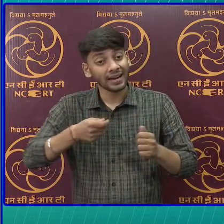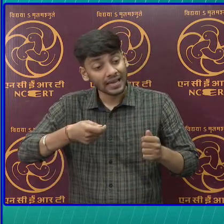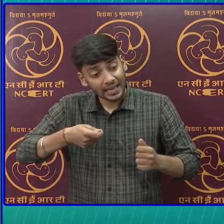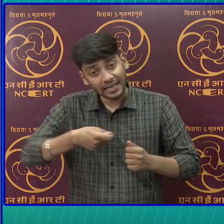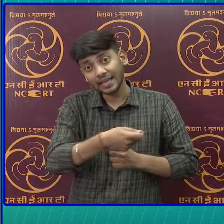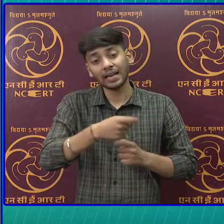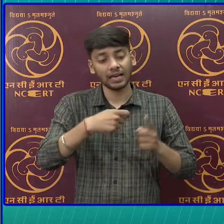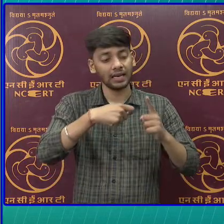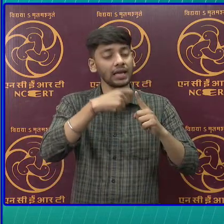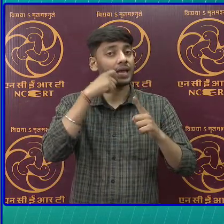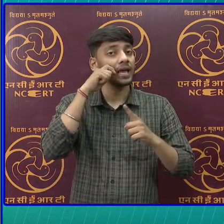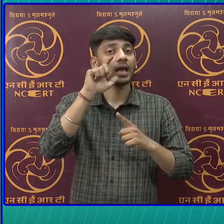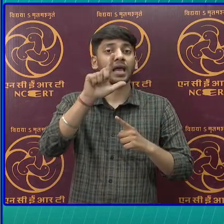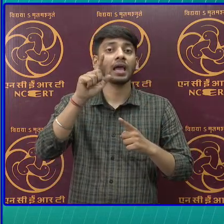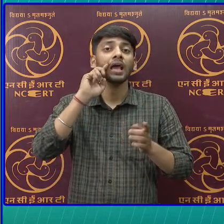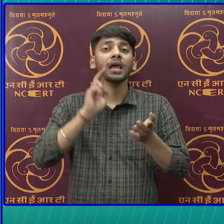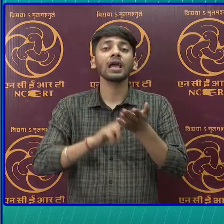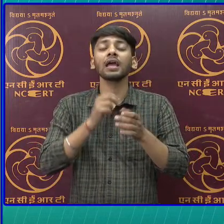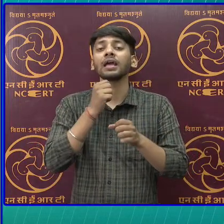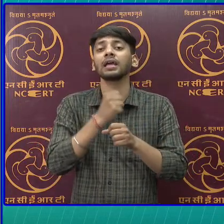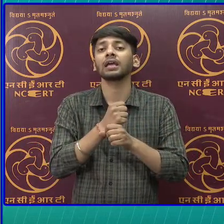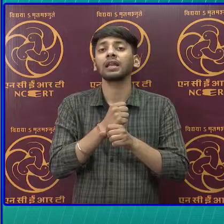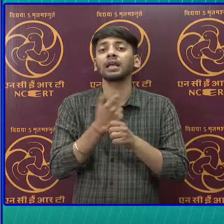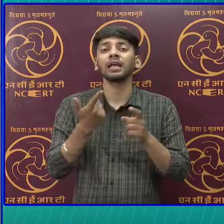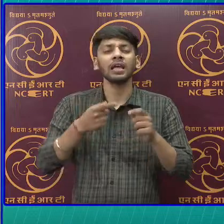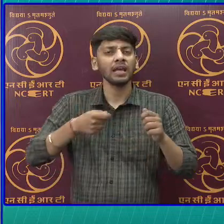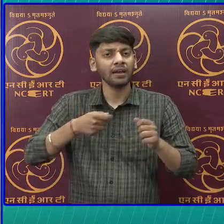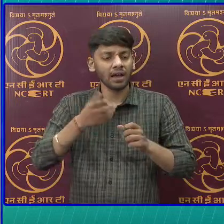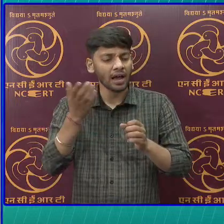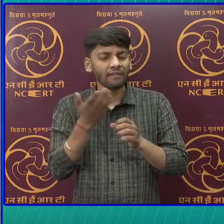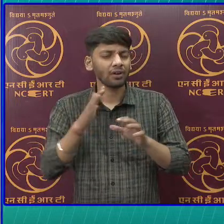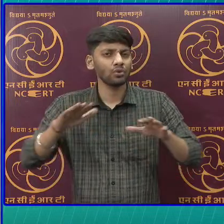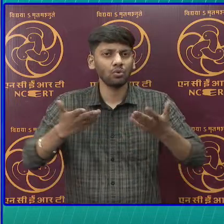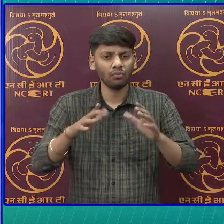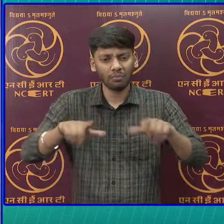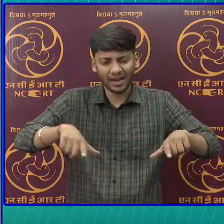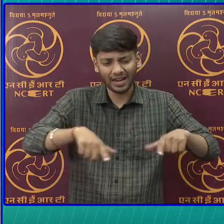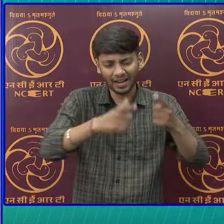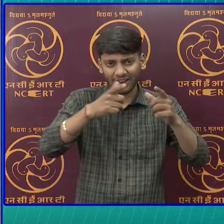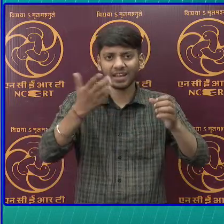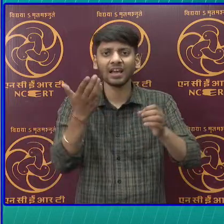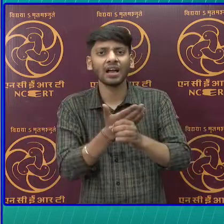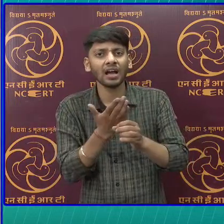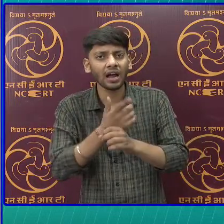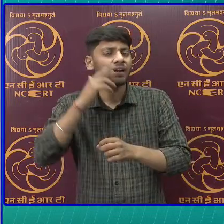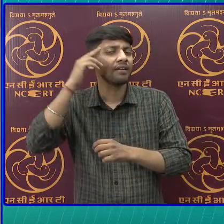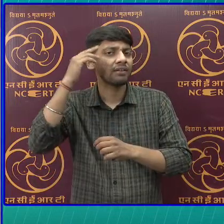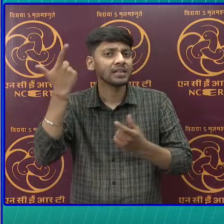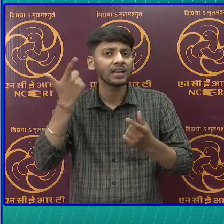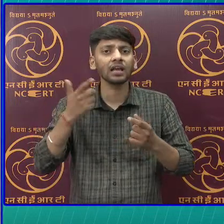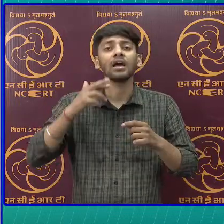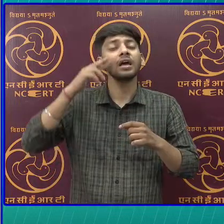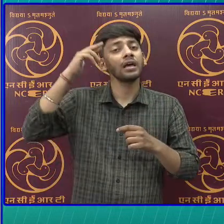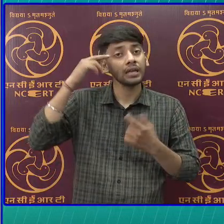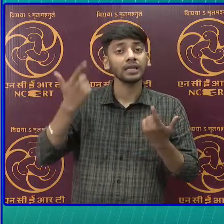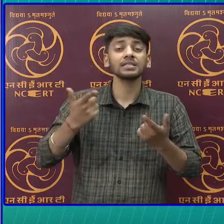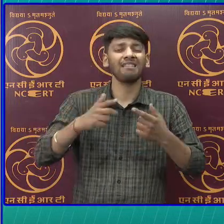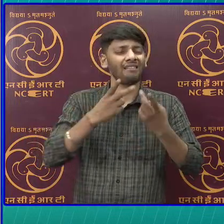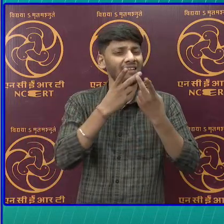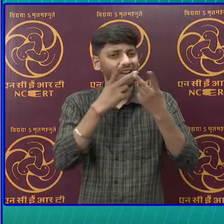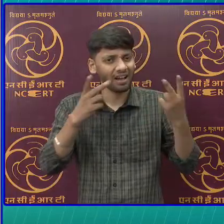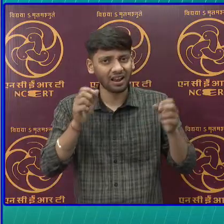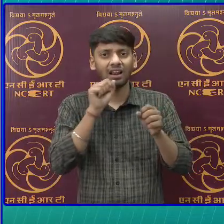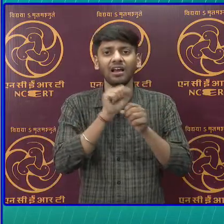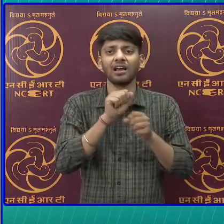trees? Ma'am, I think for our own purposes, like for manufacturing, for industrial, and like as